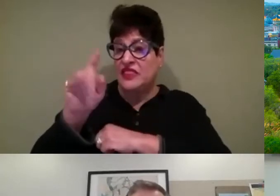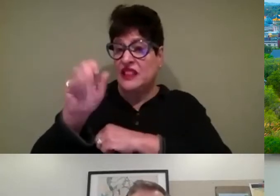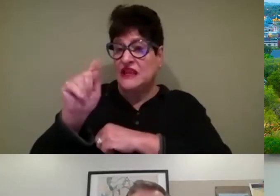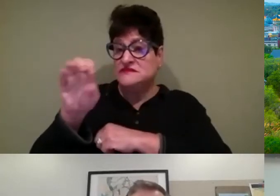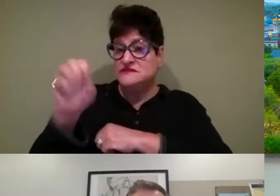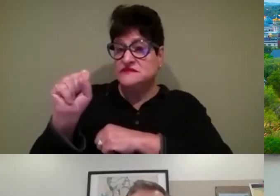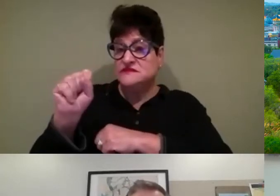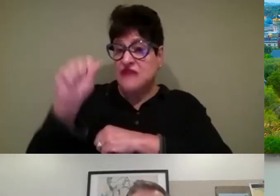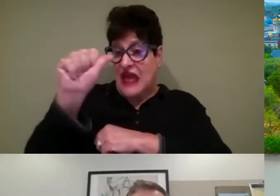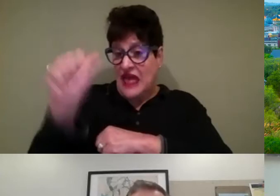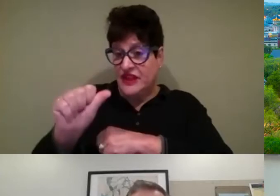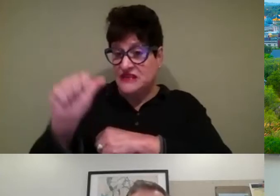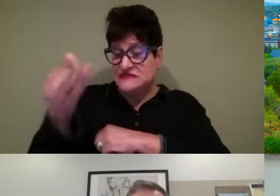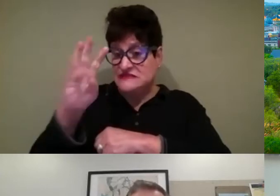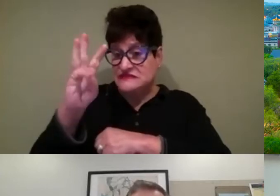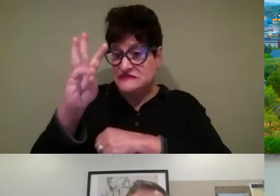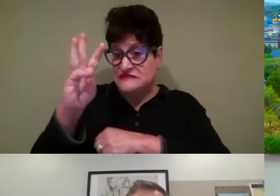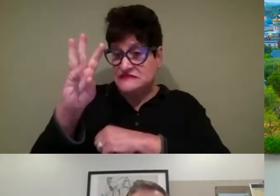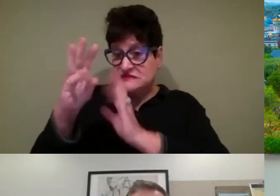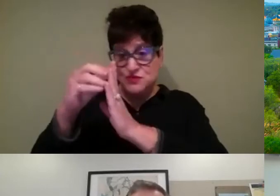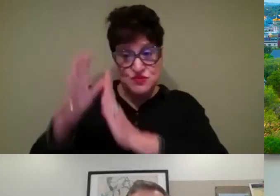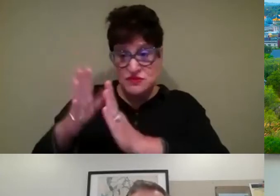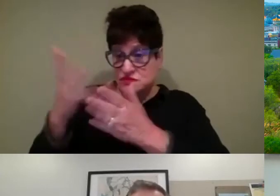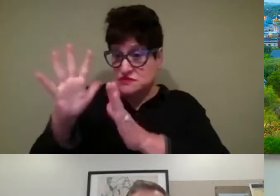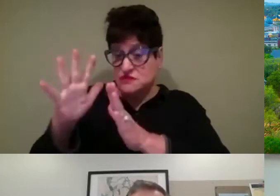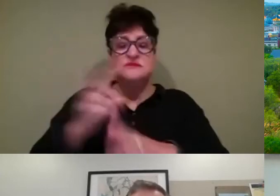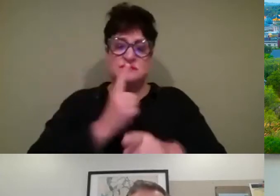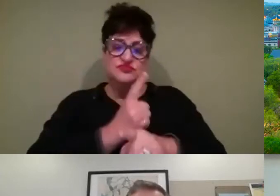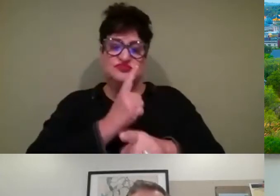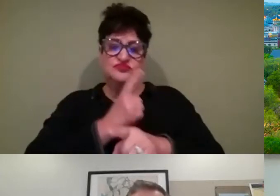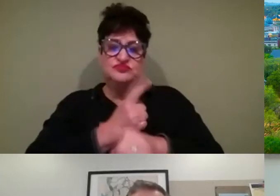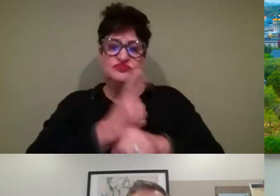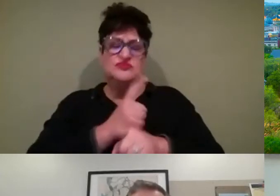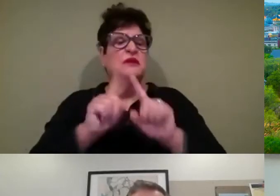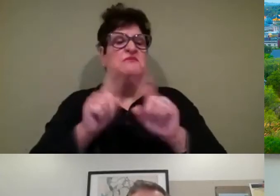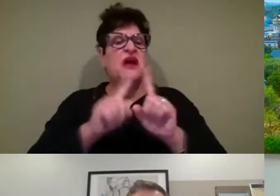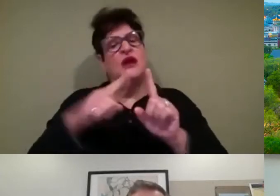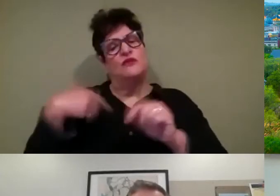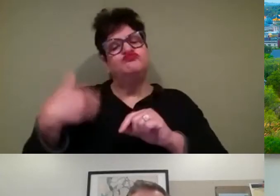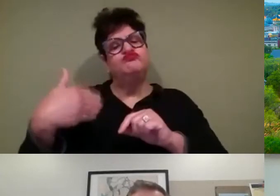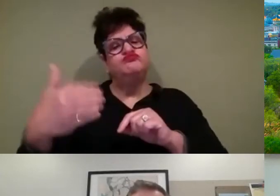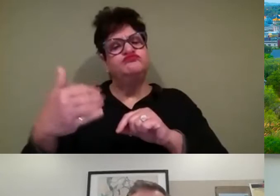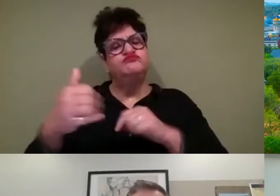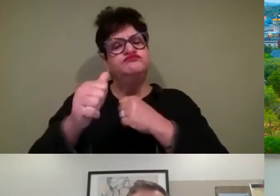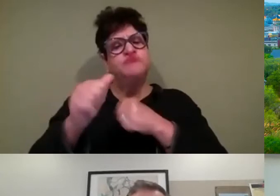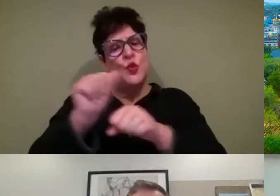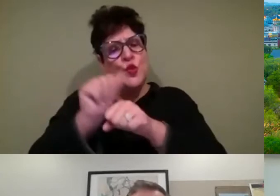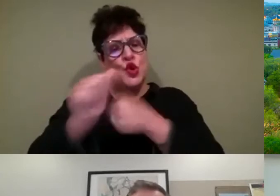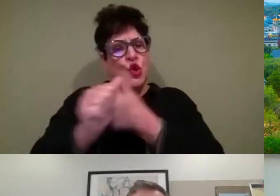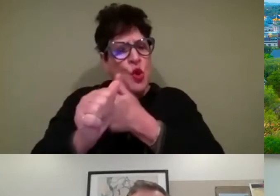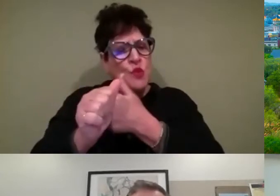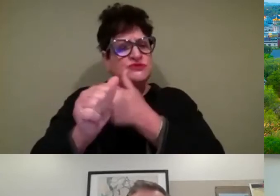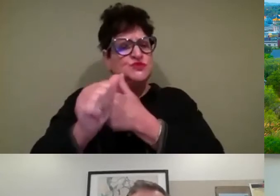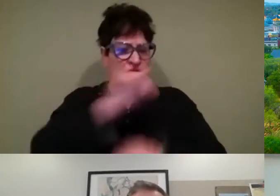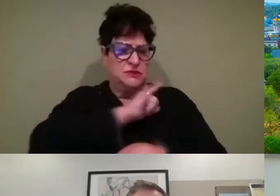correct. And but on a routine basis, okay. We work closely with all the universities. Just to provide support as that's